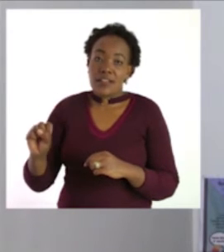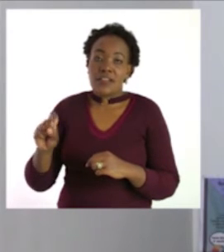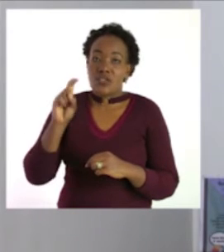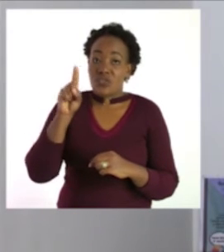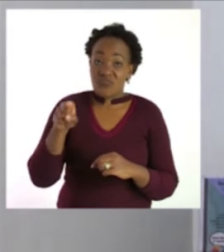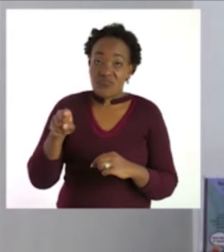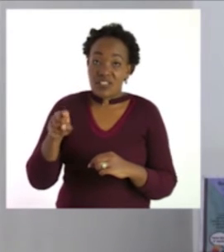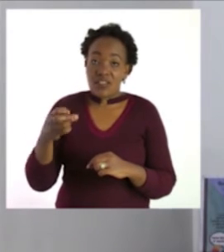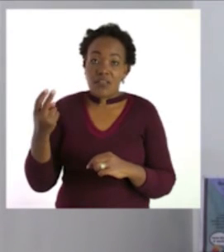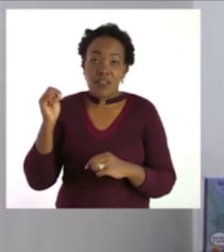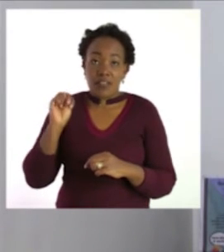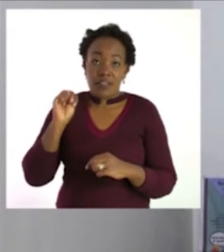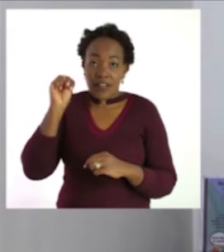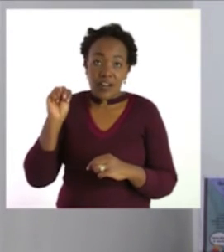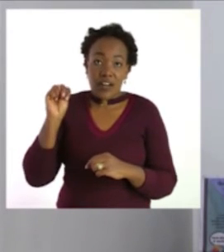Okay.